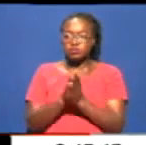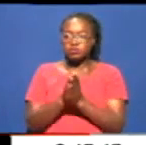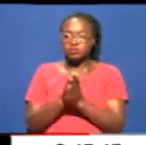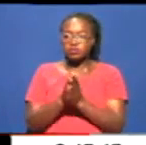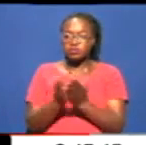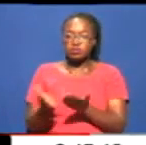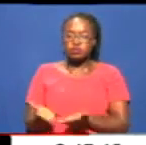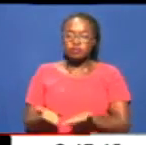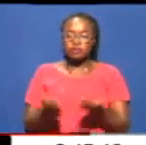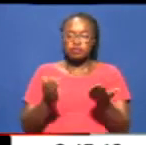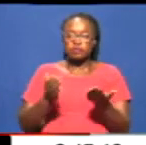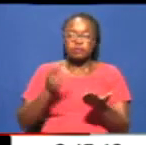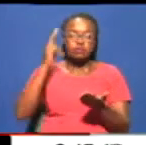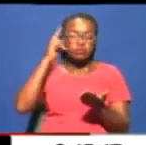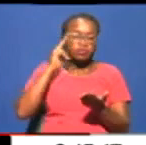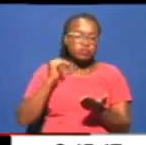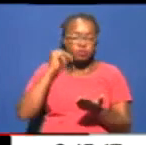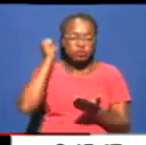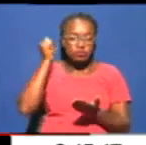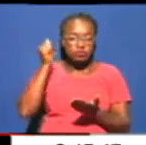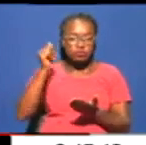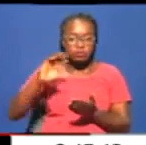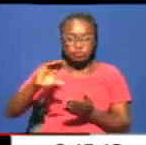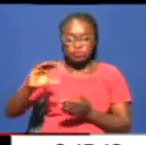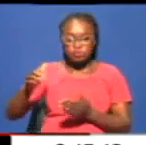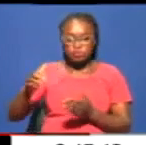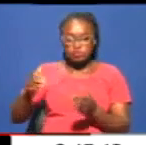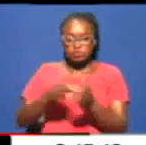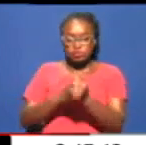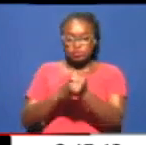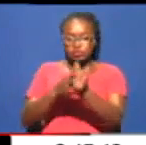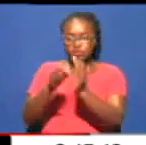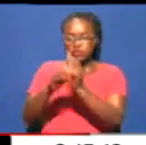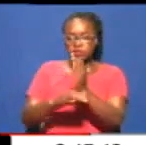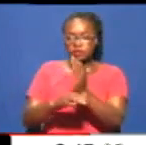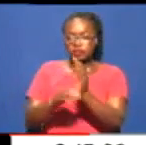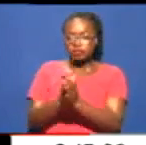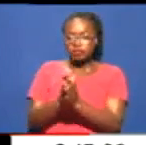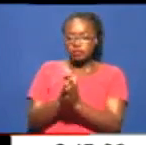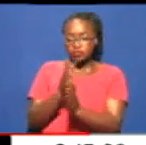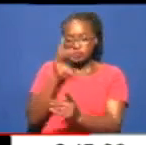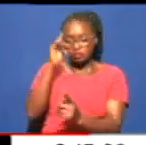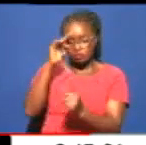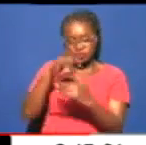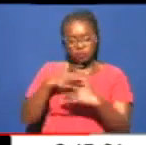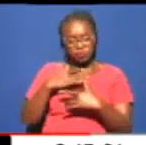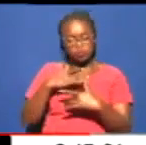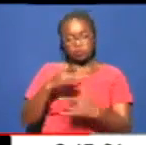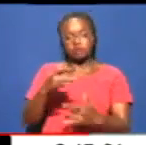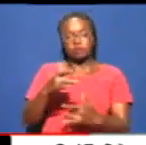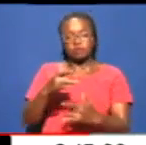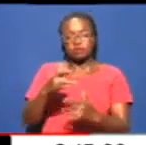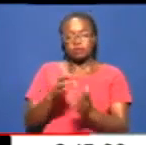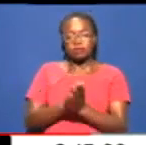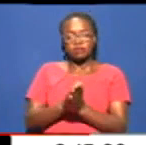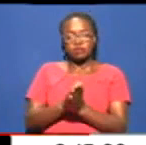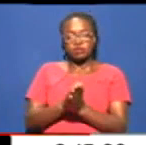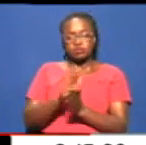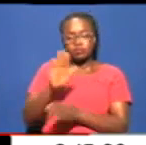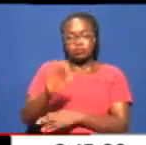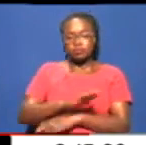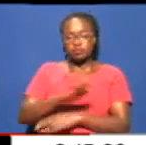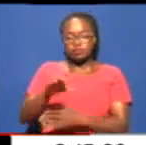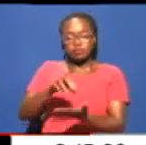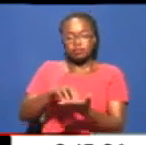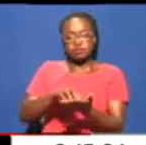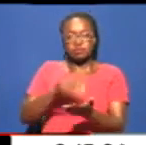Nandi community leadership. Keytany, who is eyeing the Aldai parliamentary seat, was coronated in a colourful ceremony at her home